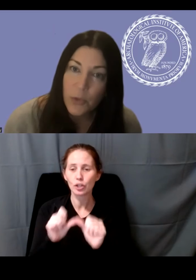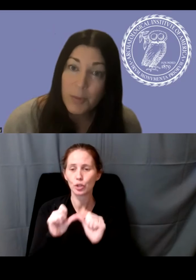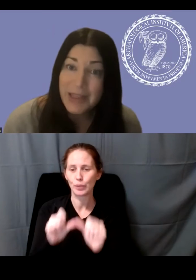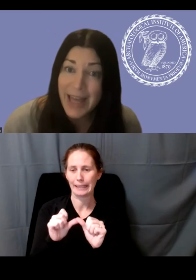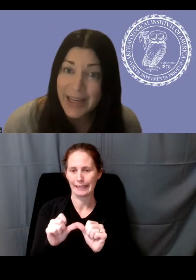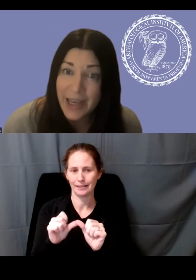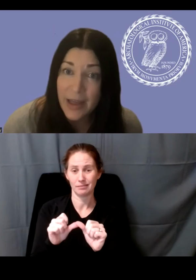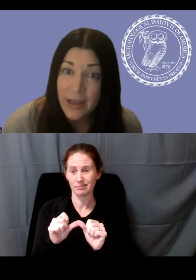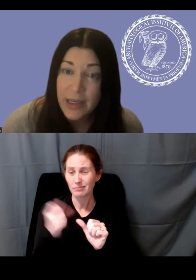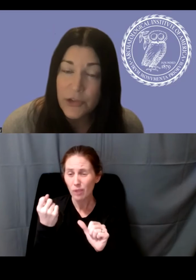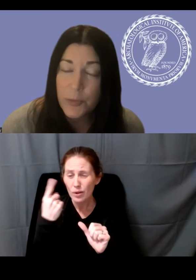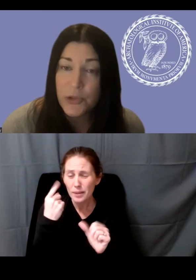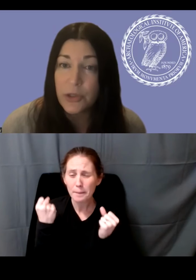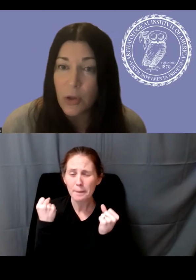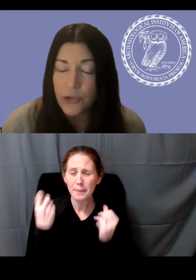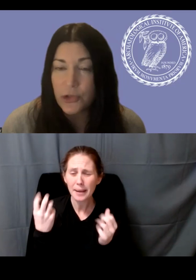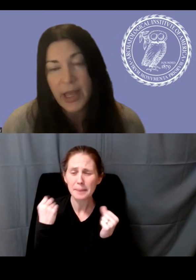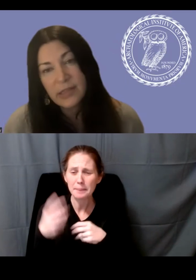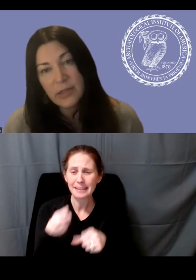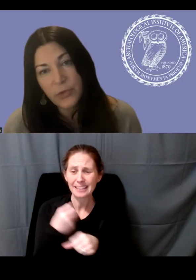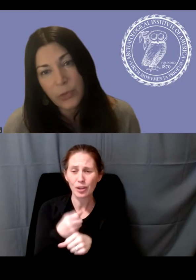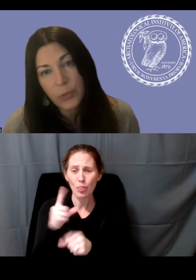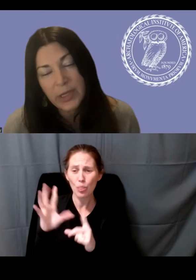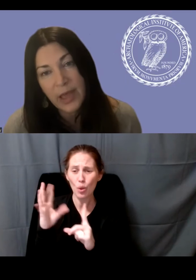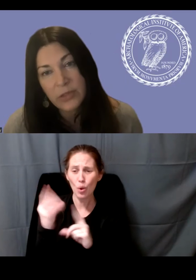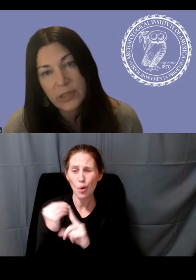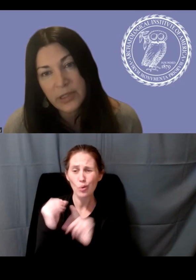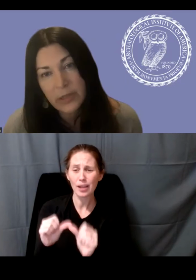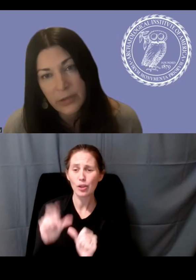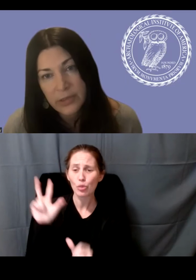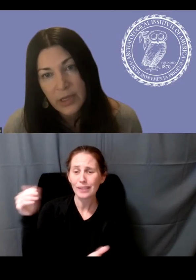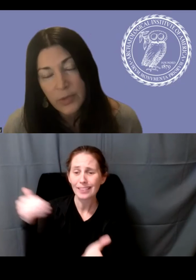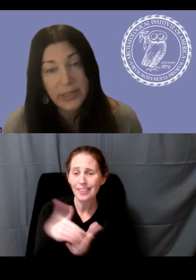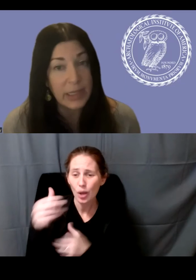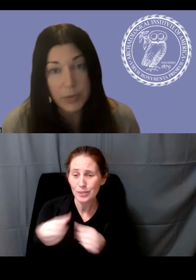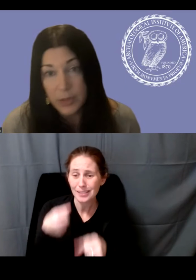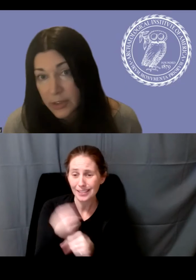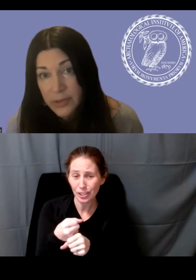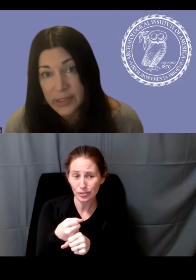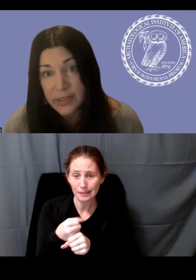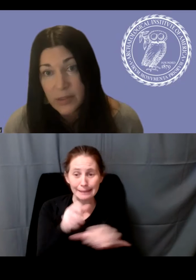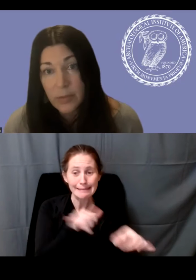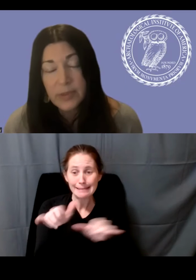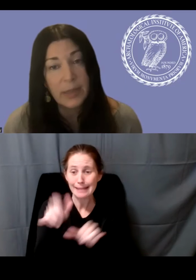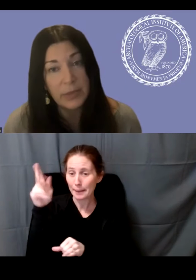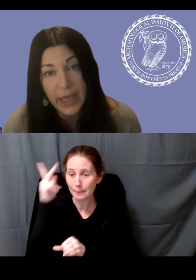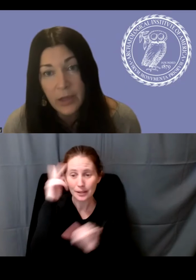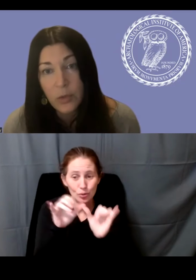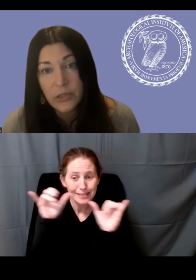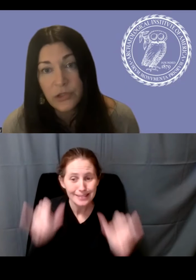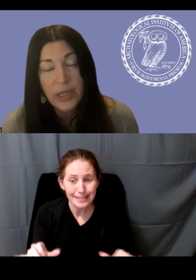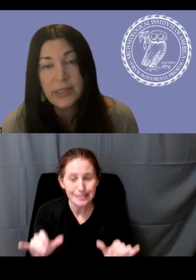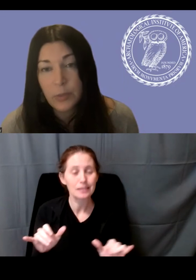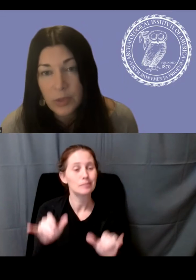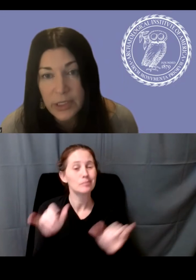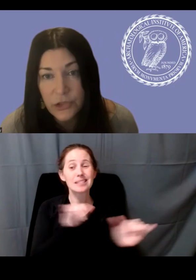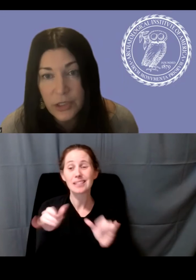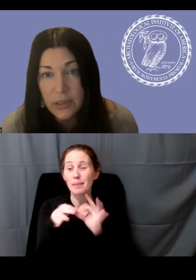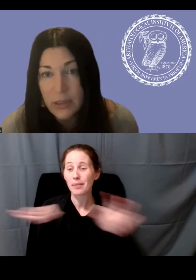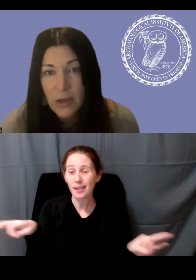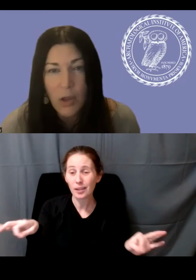on for millennia. Egyptian culture lasted for 3,000 years with the same political system, same language,